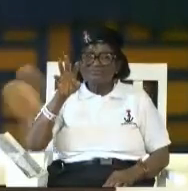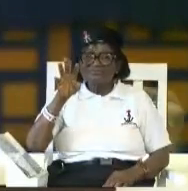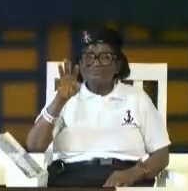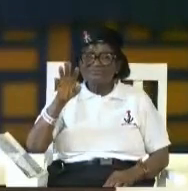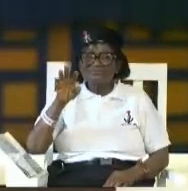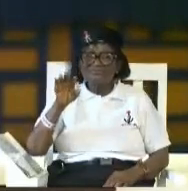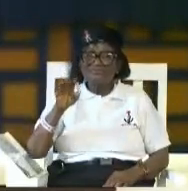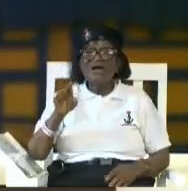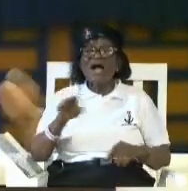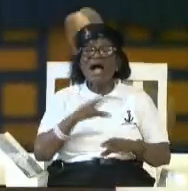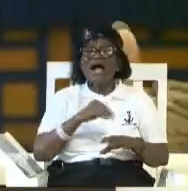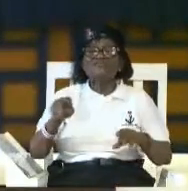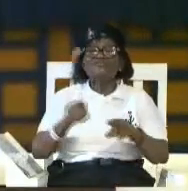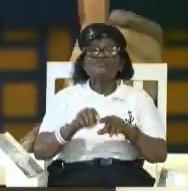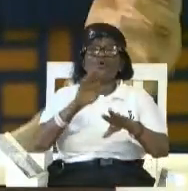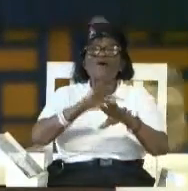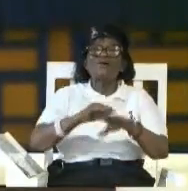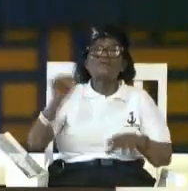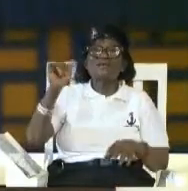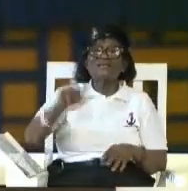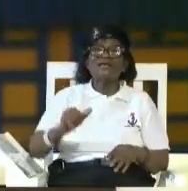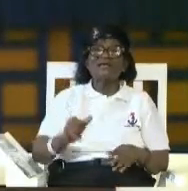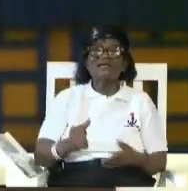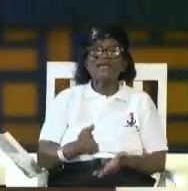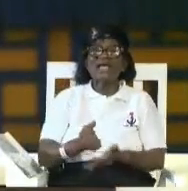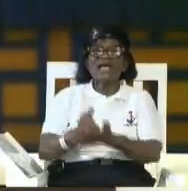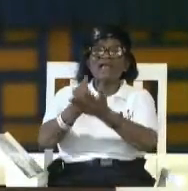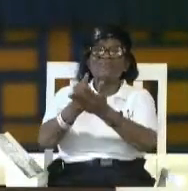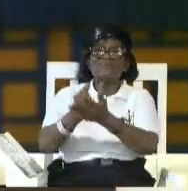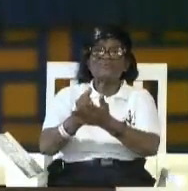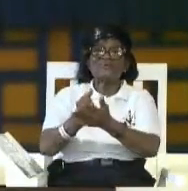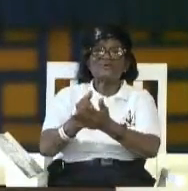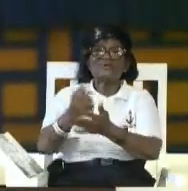etc., etc., they help Kabiesi.